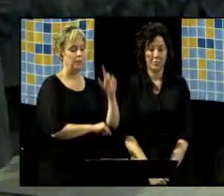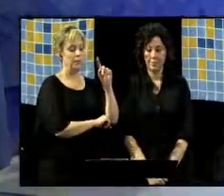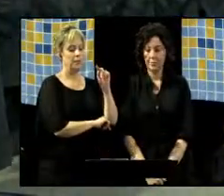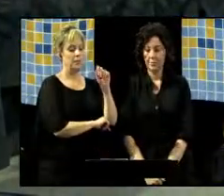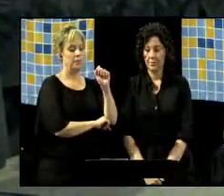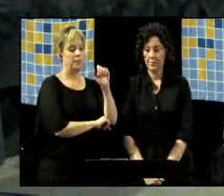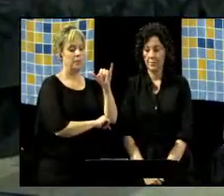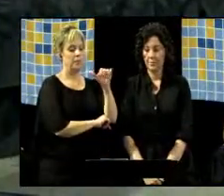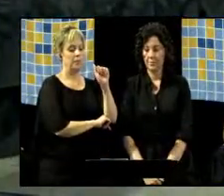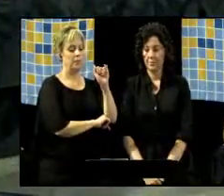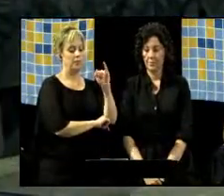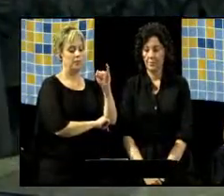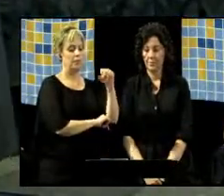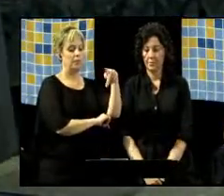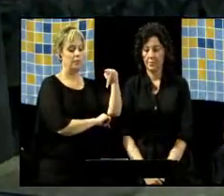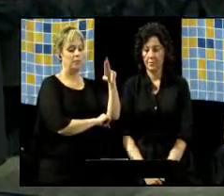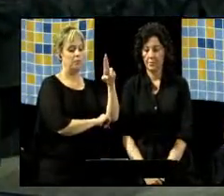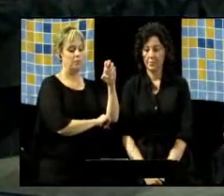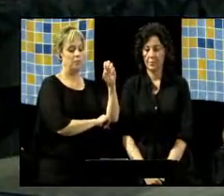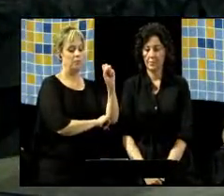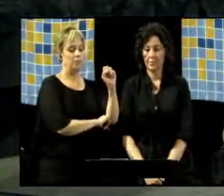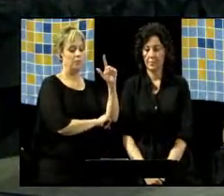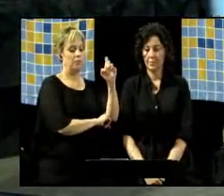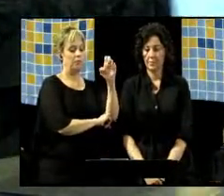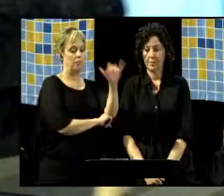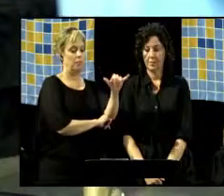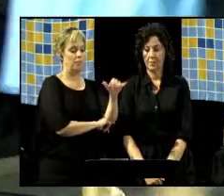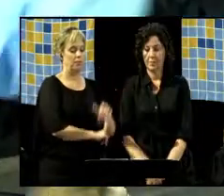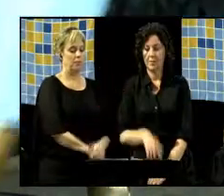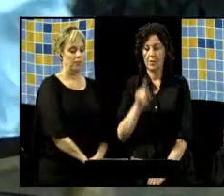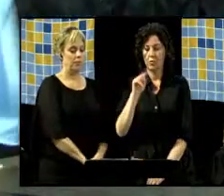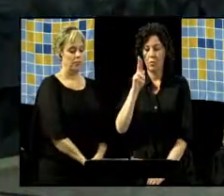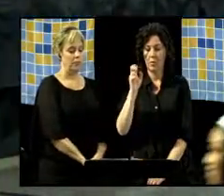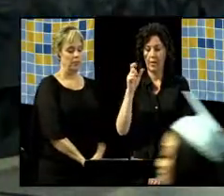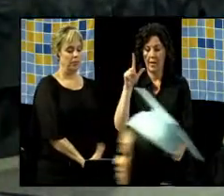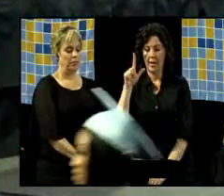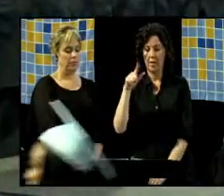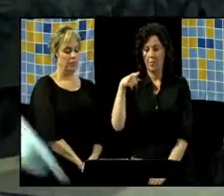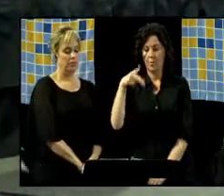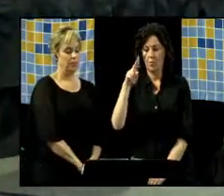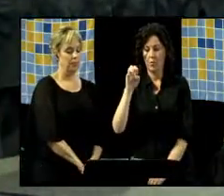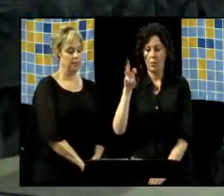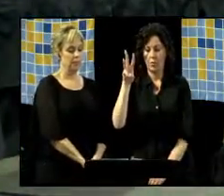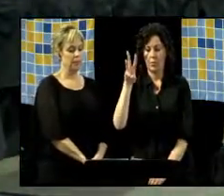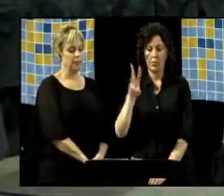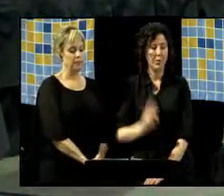Taya Yasmin Presley, Troquel Rashawn Prue,